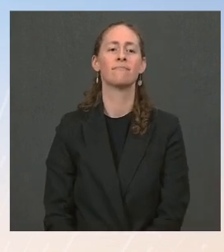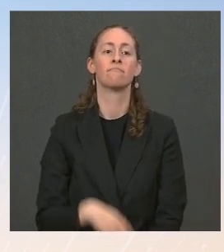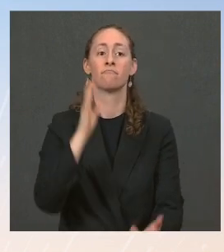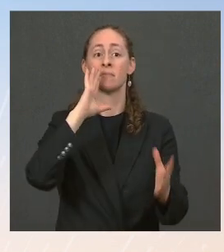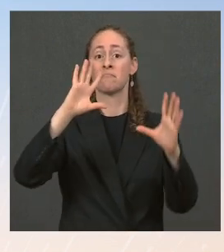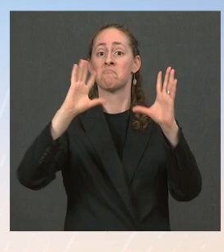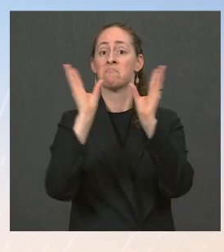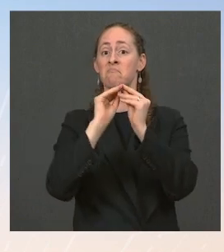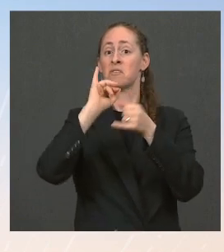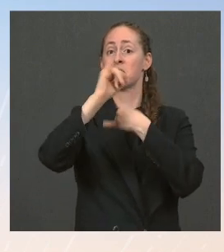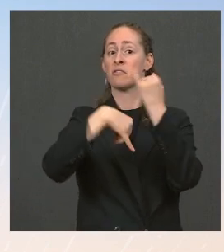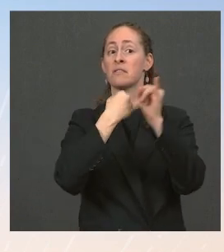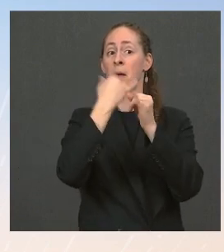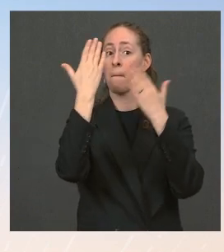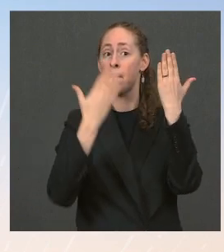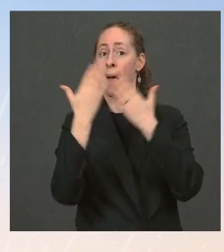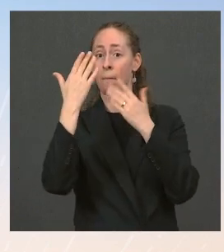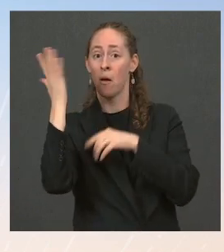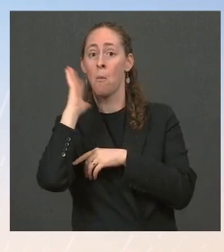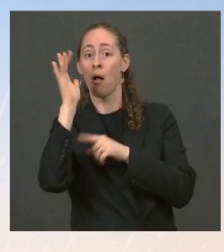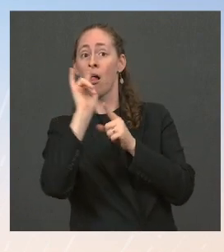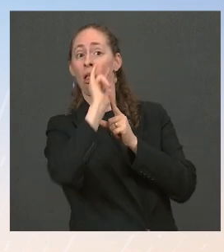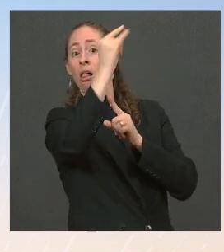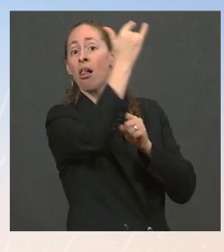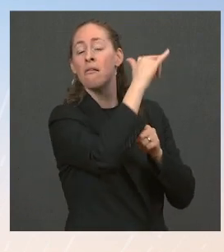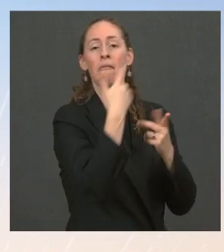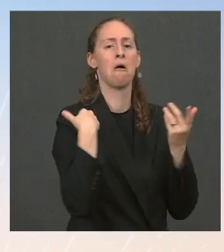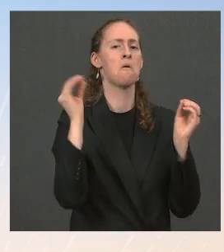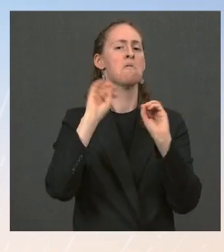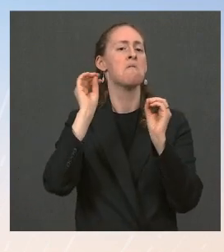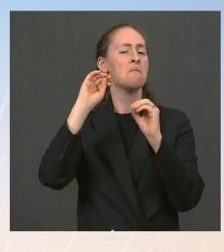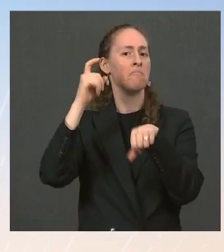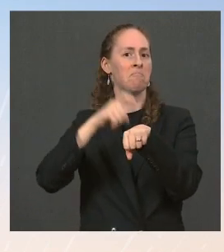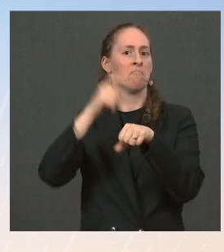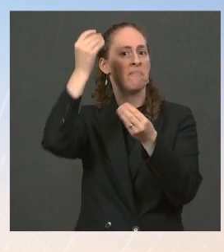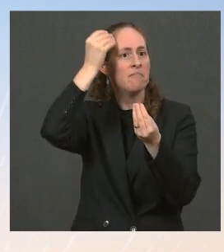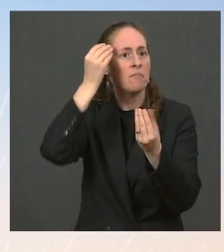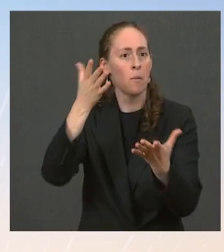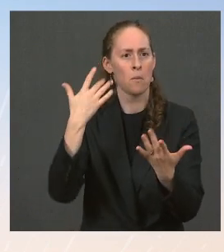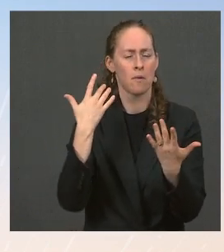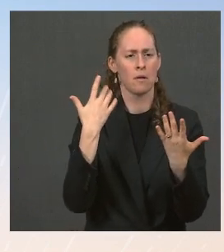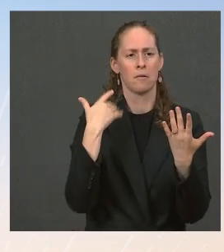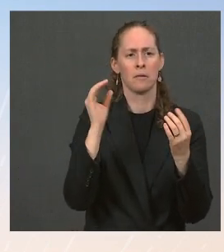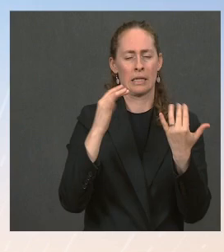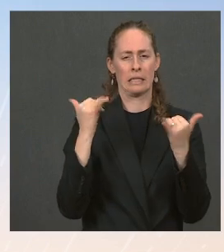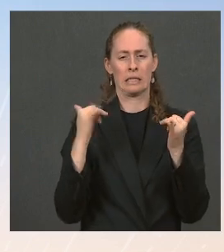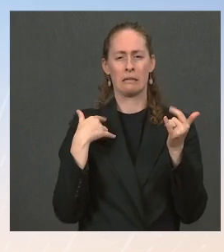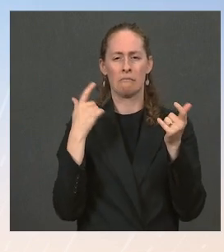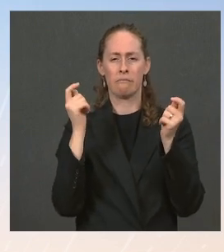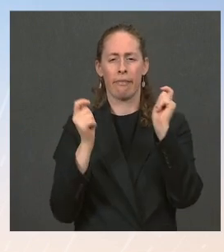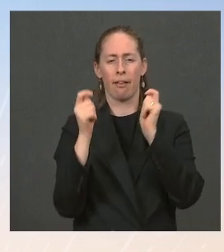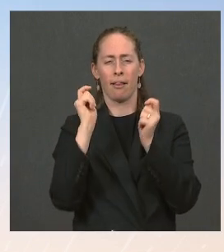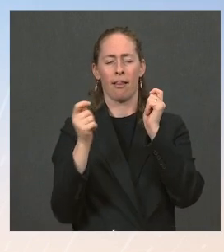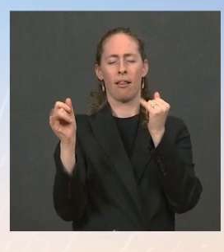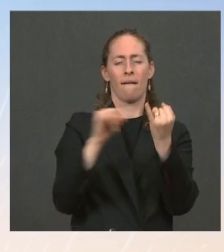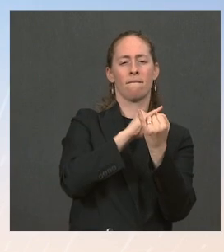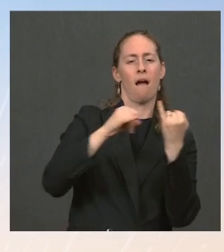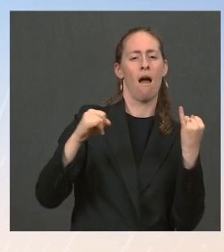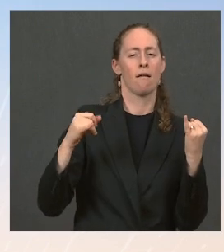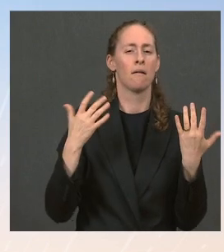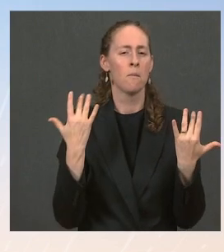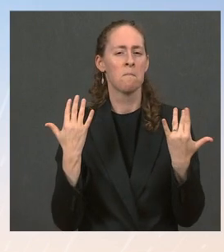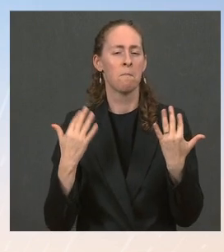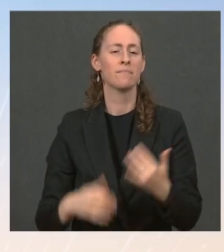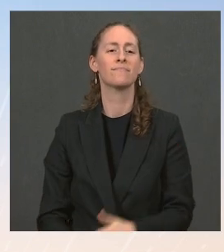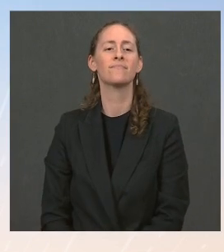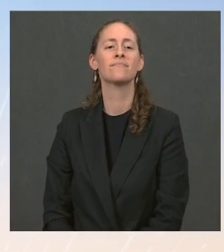the president to Europe. I don't have any formal announcements yet to make, but to your question, we're still finalizing what it looks like exactly. Democratic